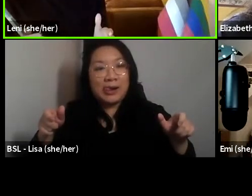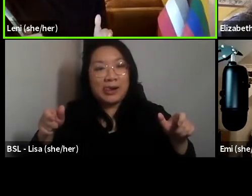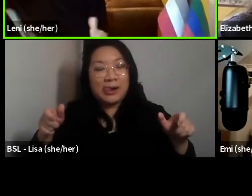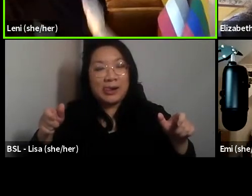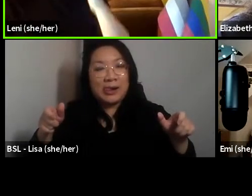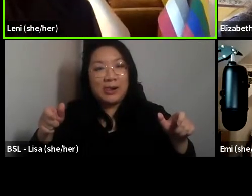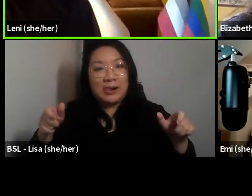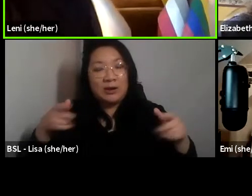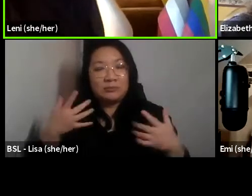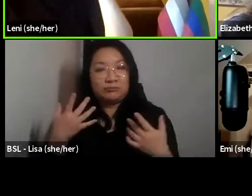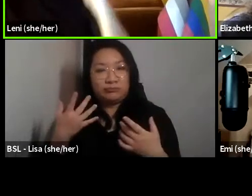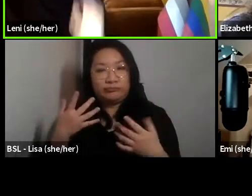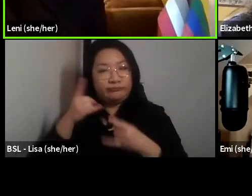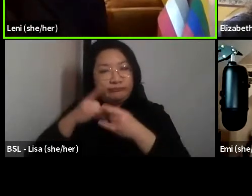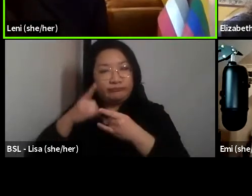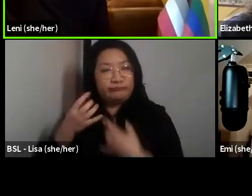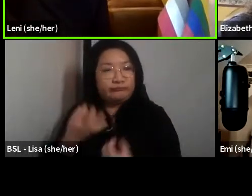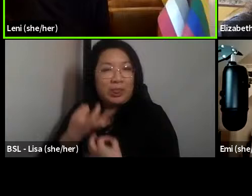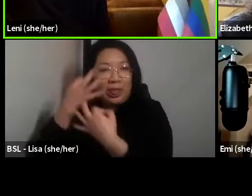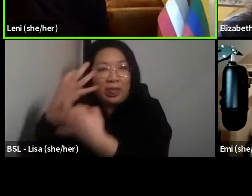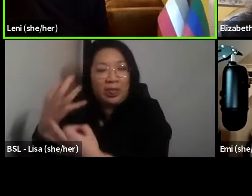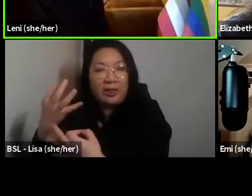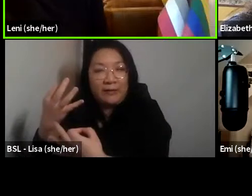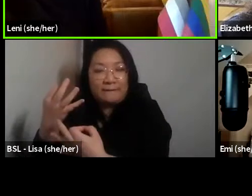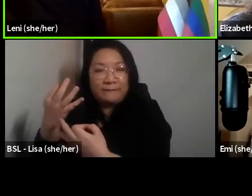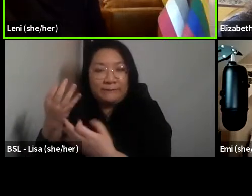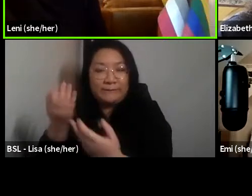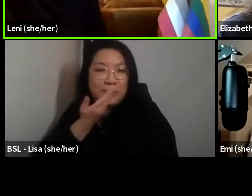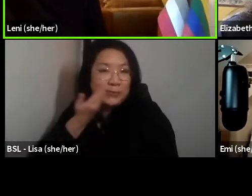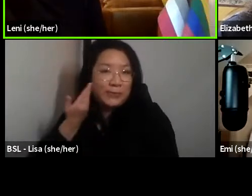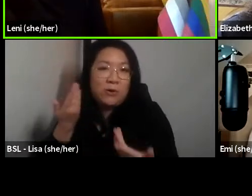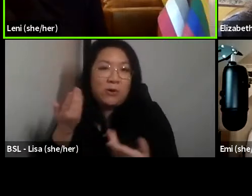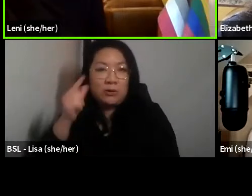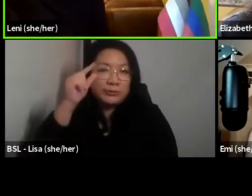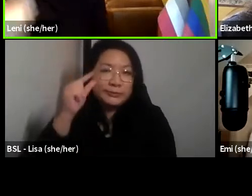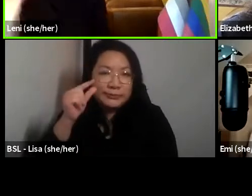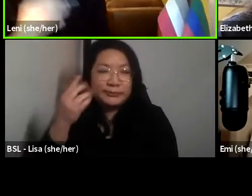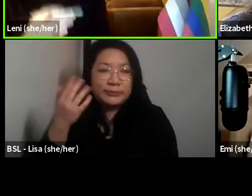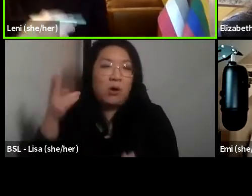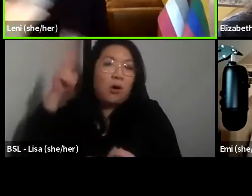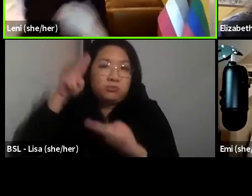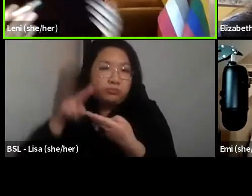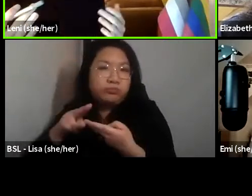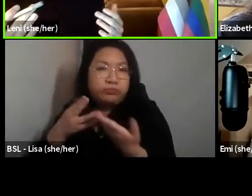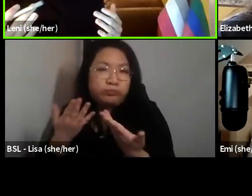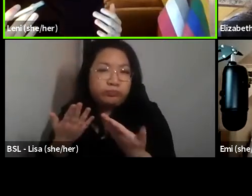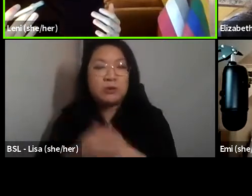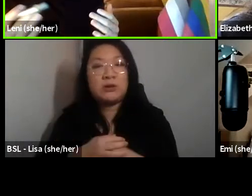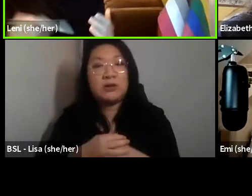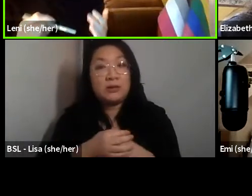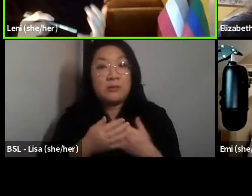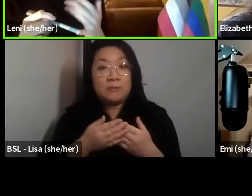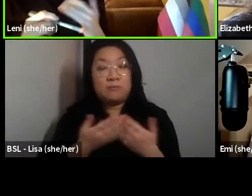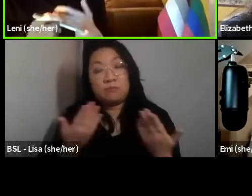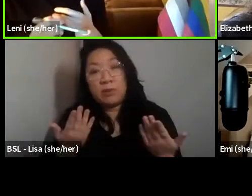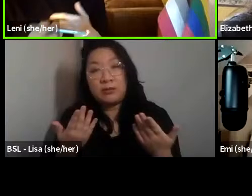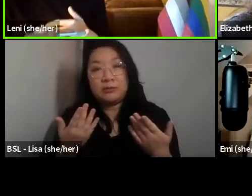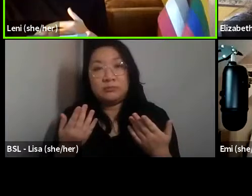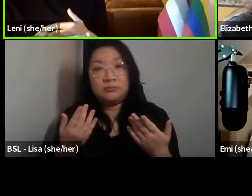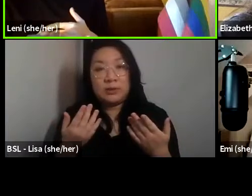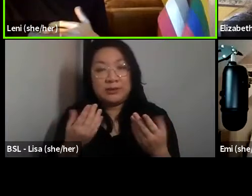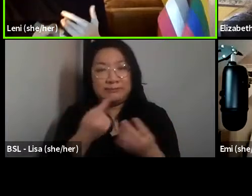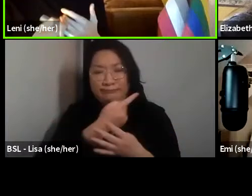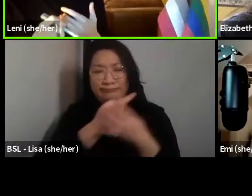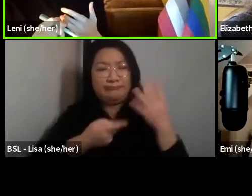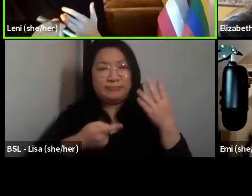or no degree, depending on how you're defining it. And that can include a number of terms within it, the most common of which are asexual,